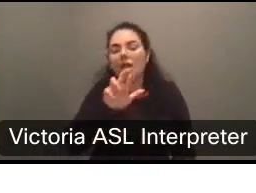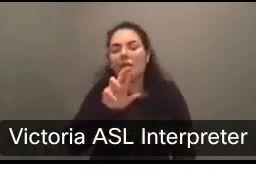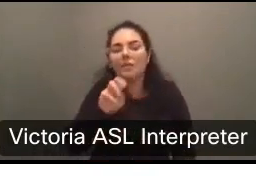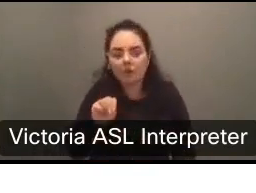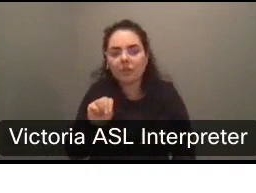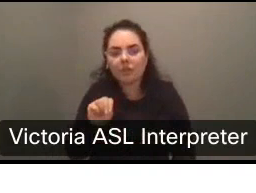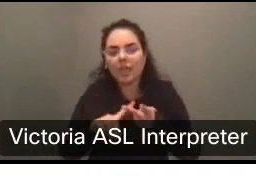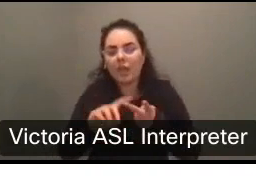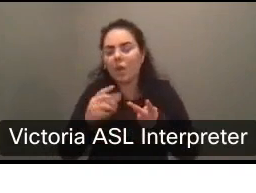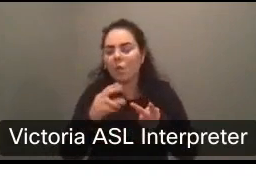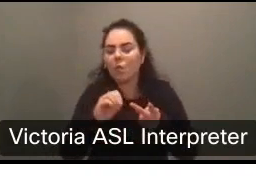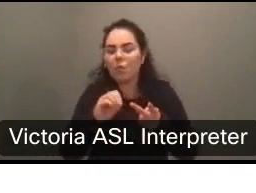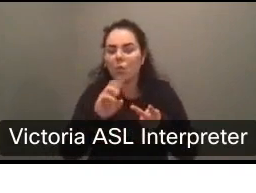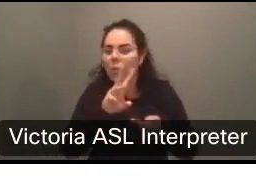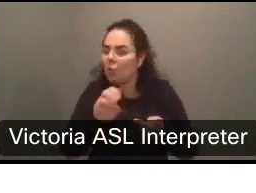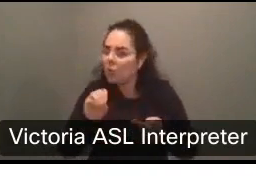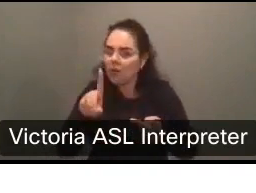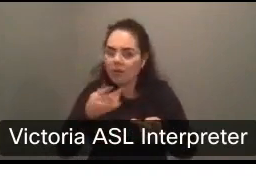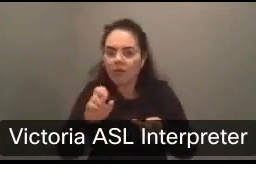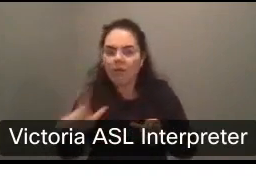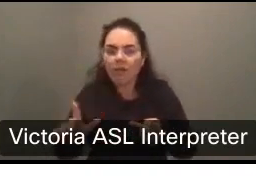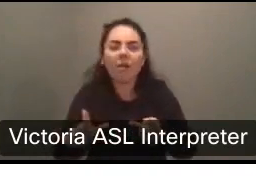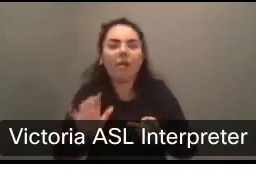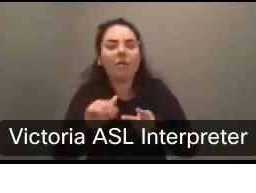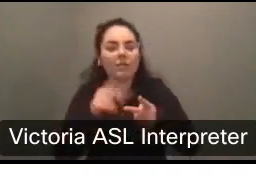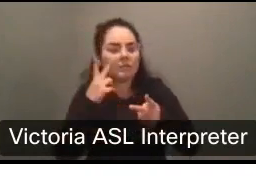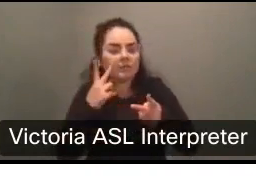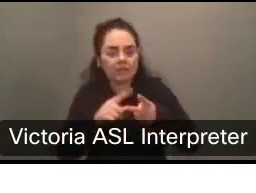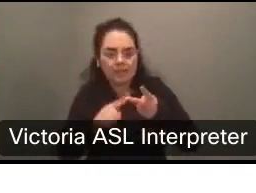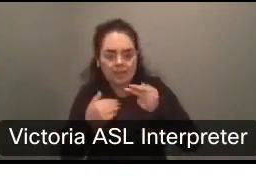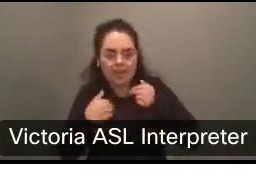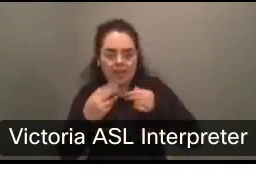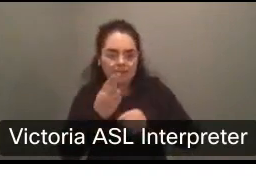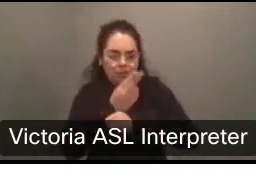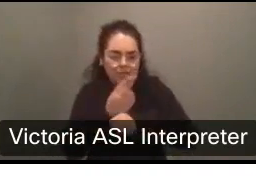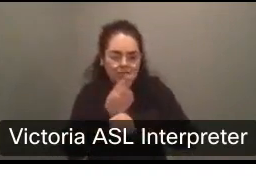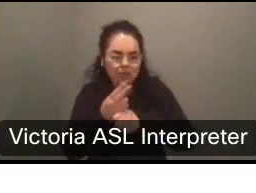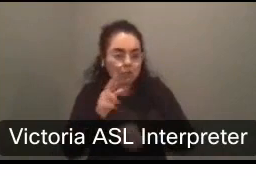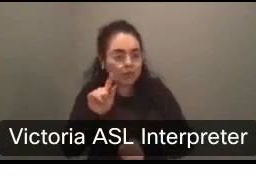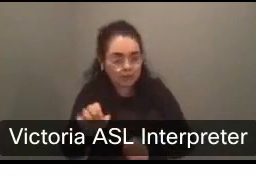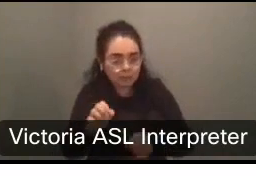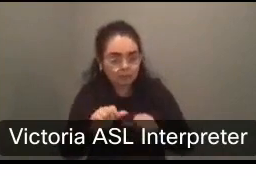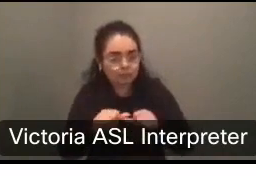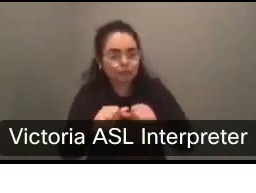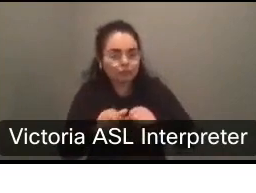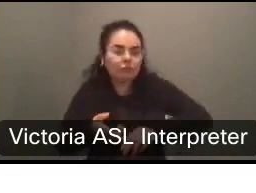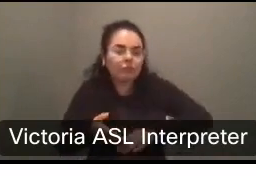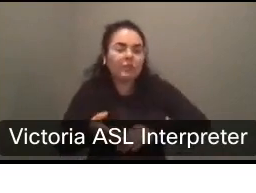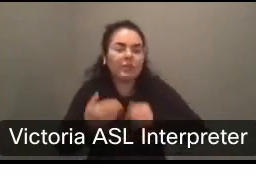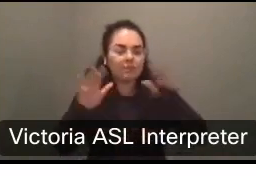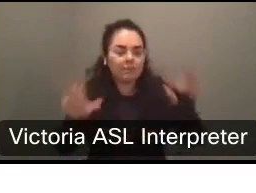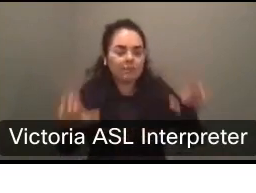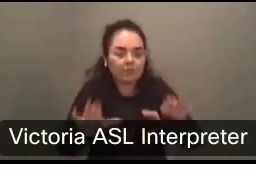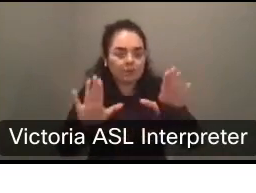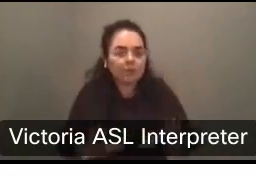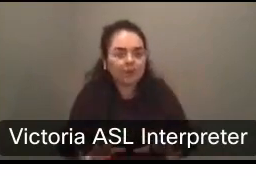2 that have a higher utilization rate, and they have continued to have a higher utilization rate. They've done a great job, but I think one of the reasons they've done such a great job is